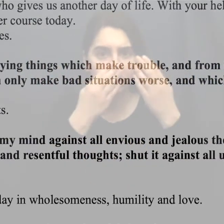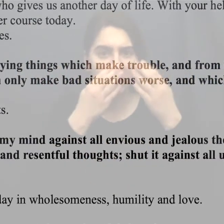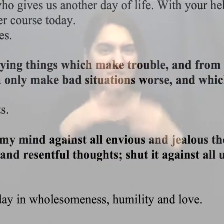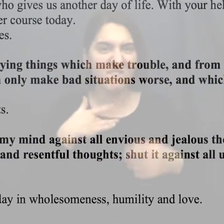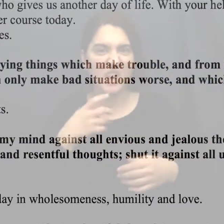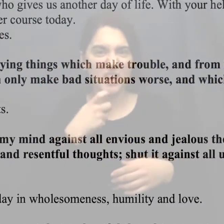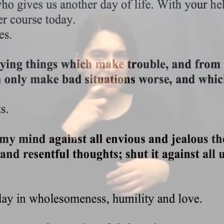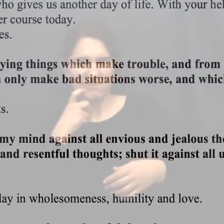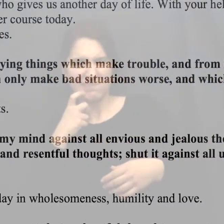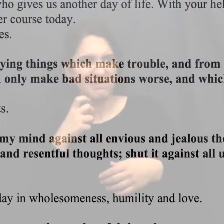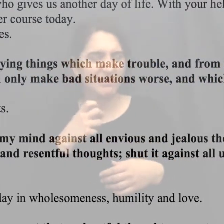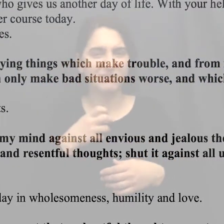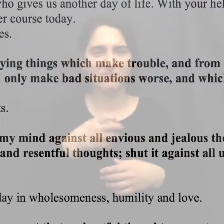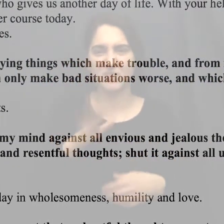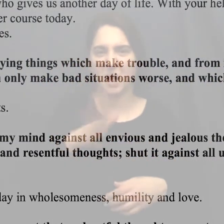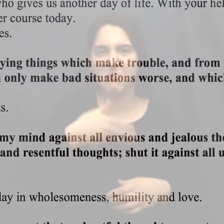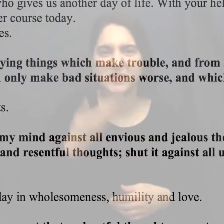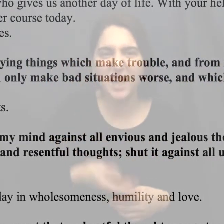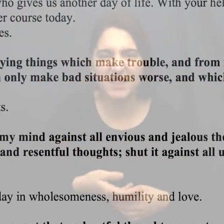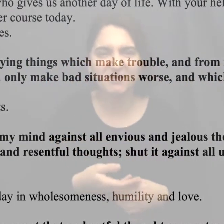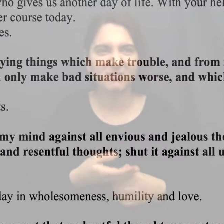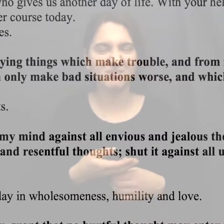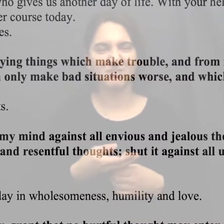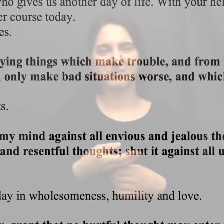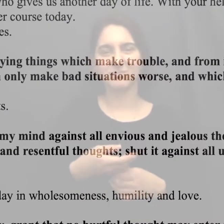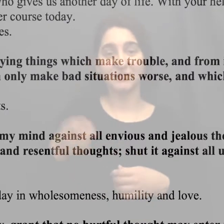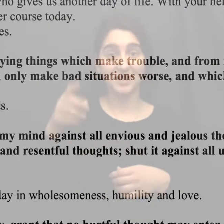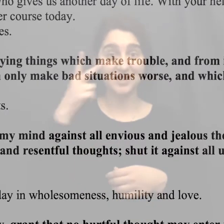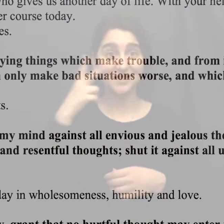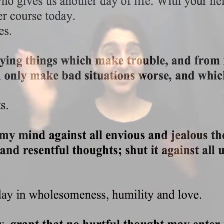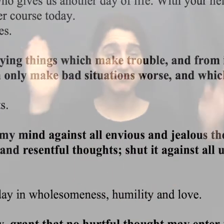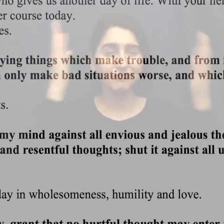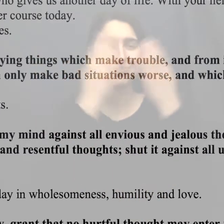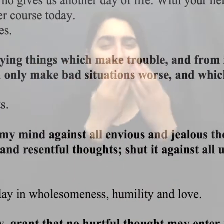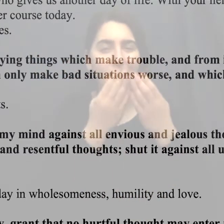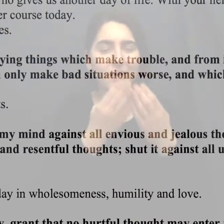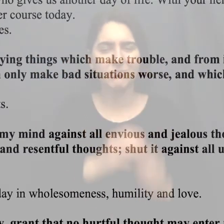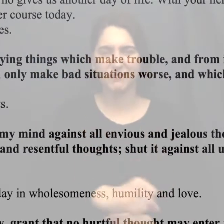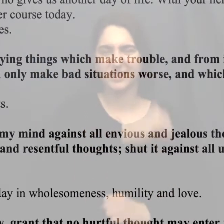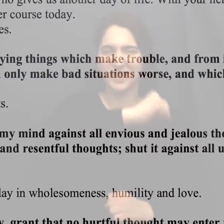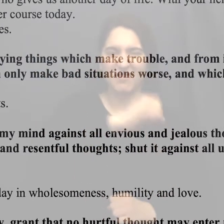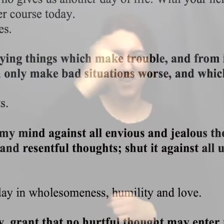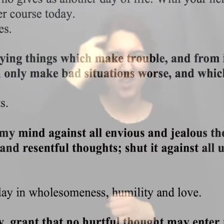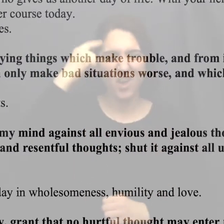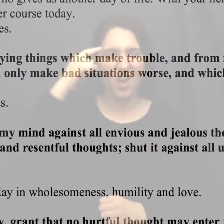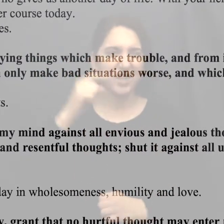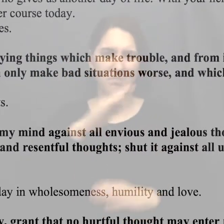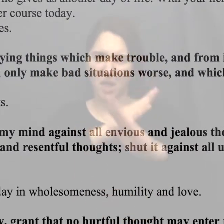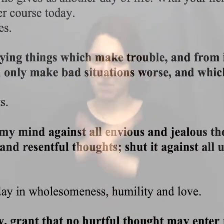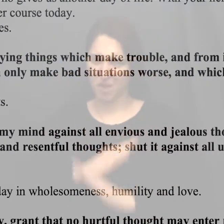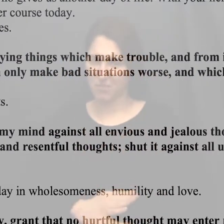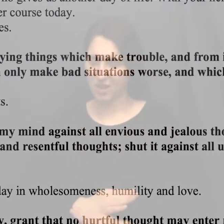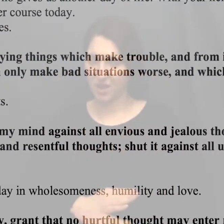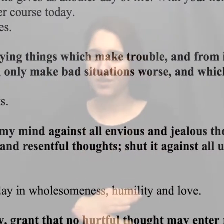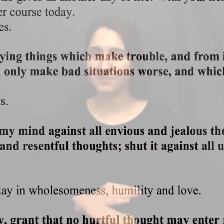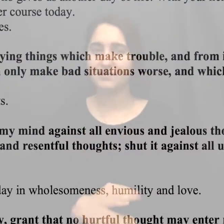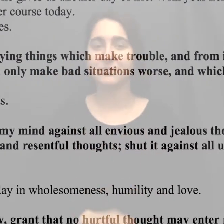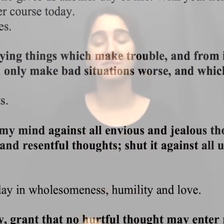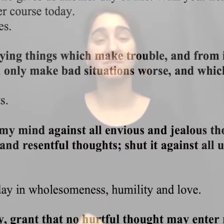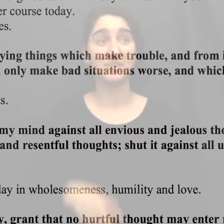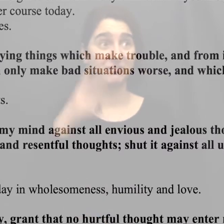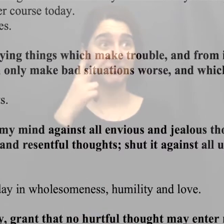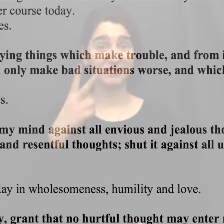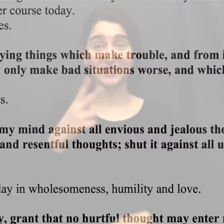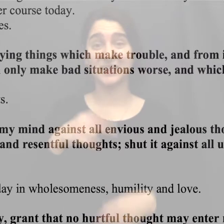Shut the door of my mind against all envious and jealous thoughts, Shut it against all bitter and resentful